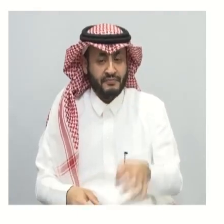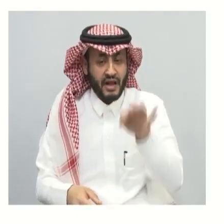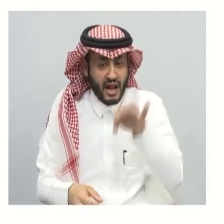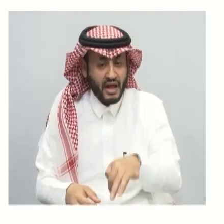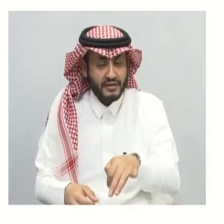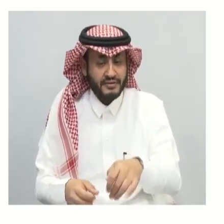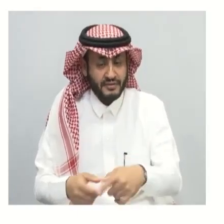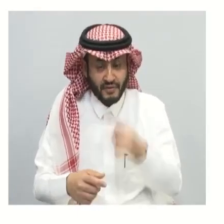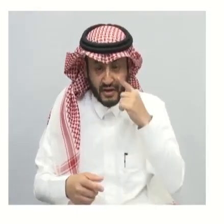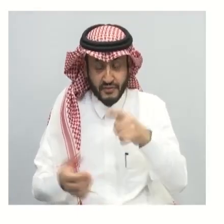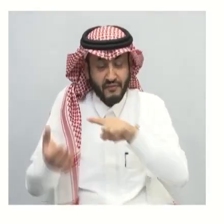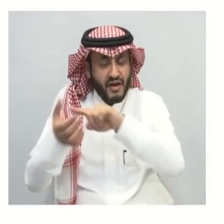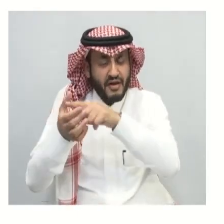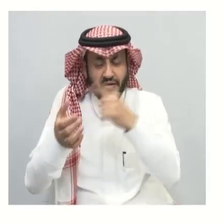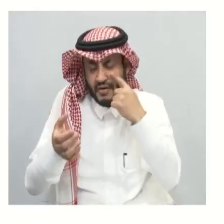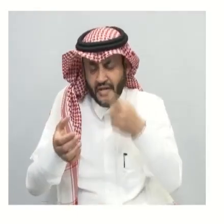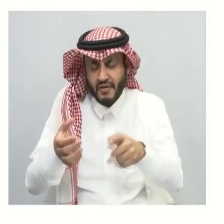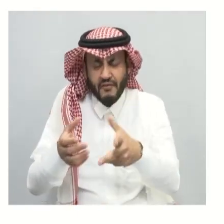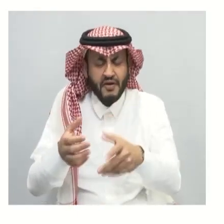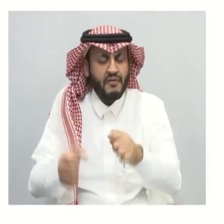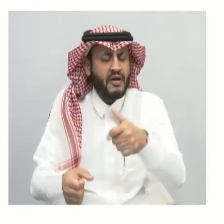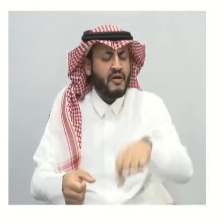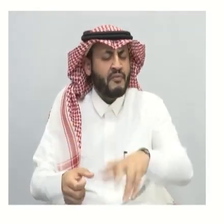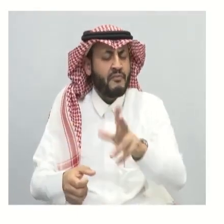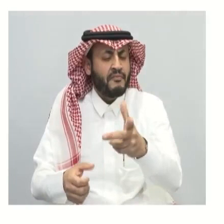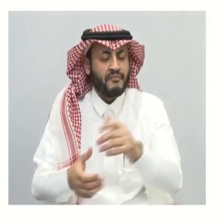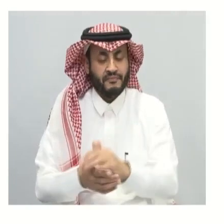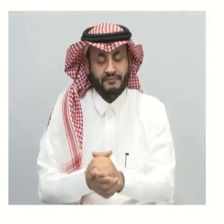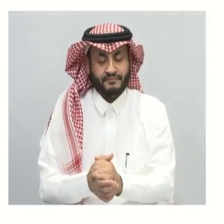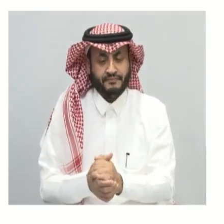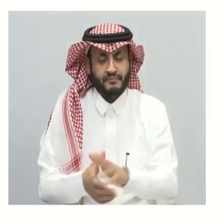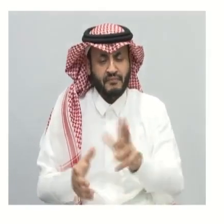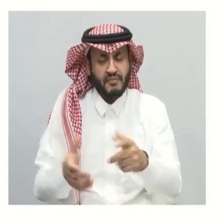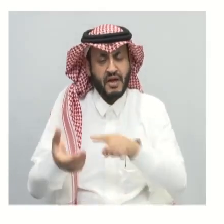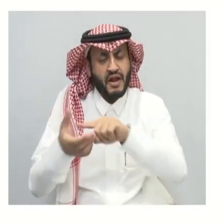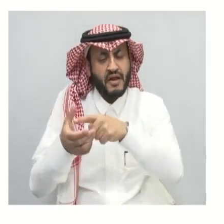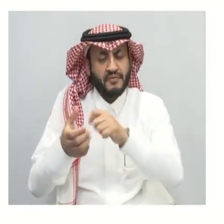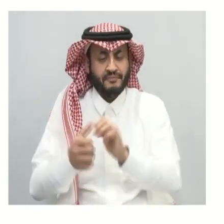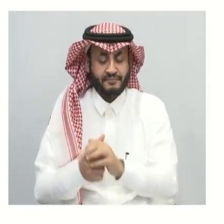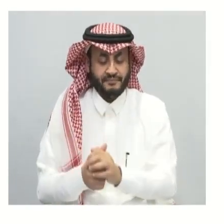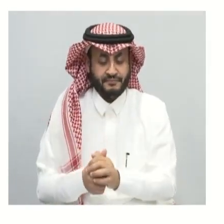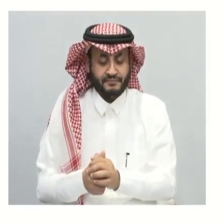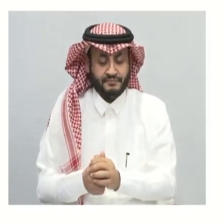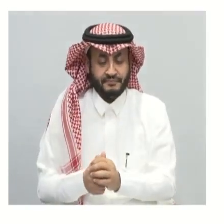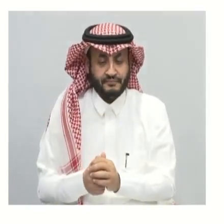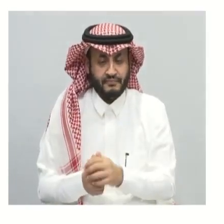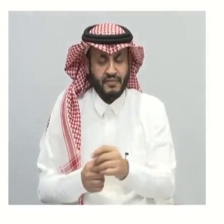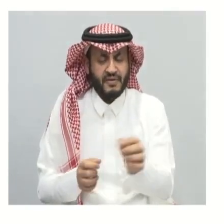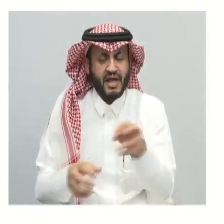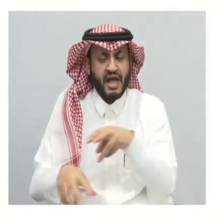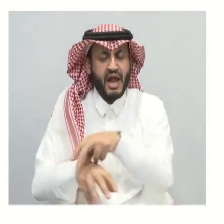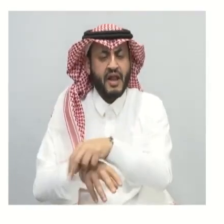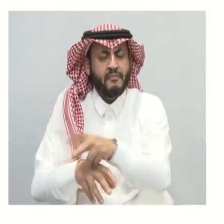You should take it to the technician and they will check it. Maybe they will check it for viruses or